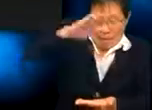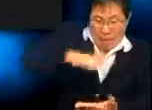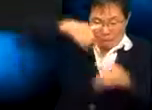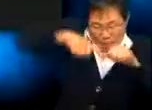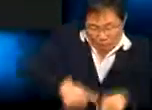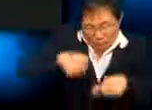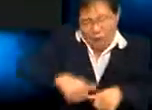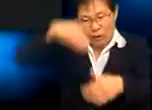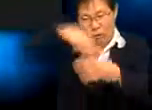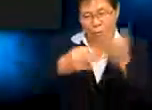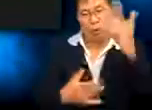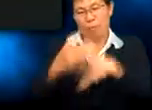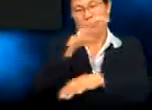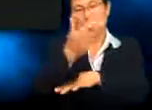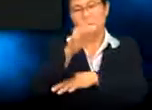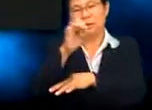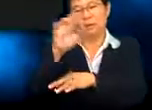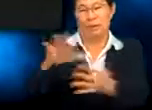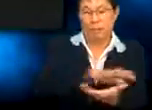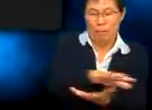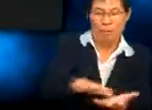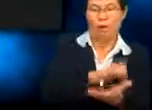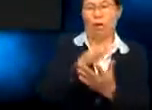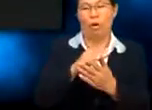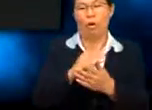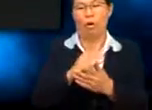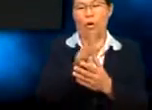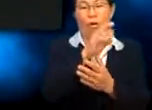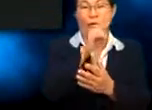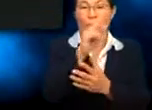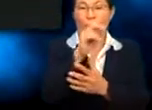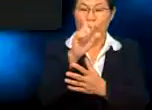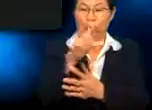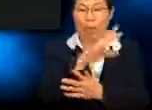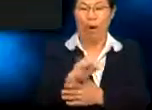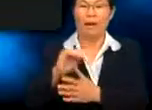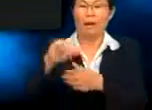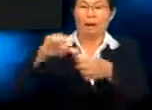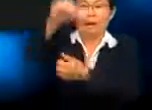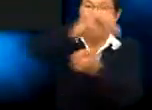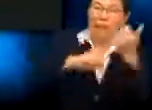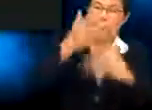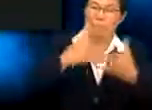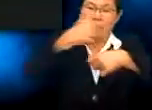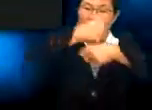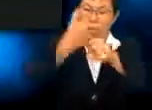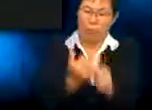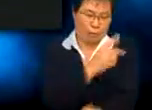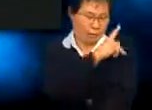into the burning chamber. The mixture of fuel and air burns and produces